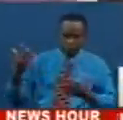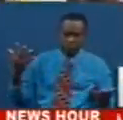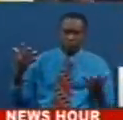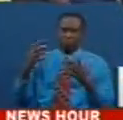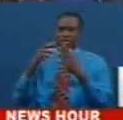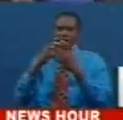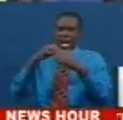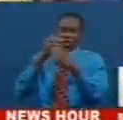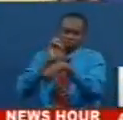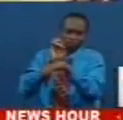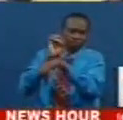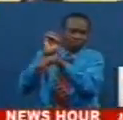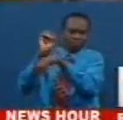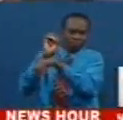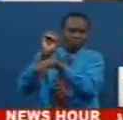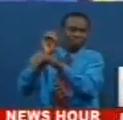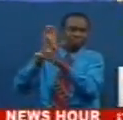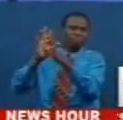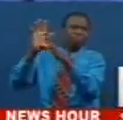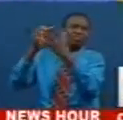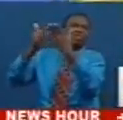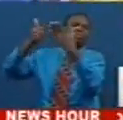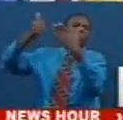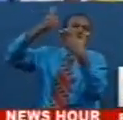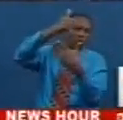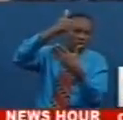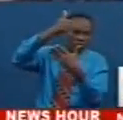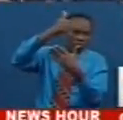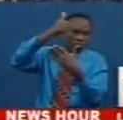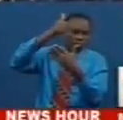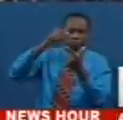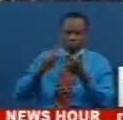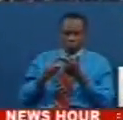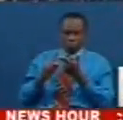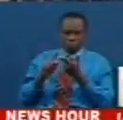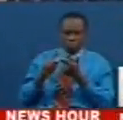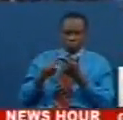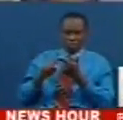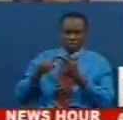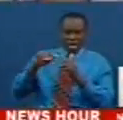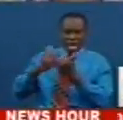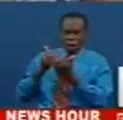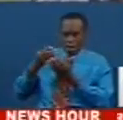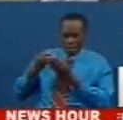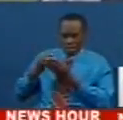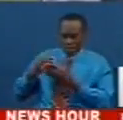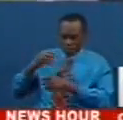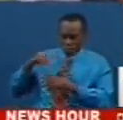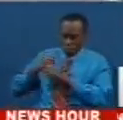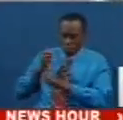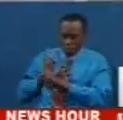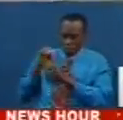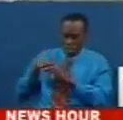employee promotion, timely release of salaries, judicial allocation of internally generated funds, among